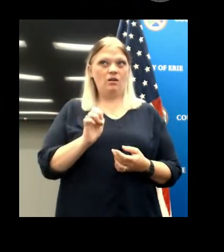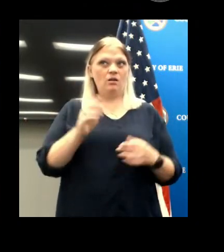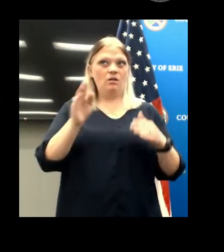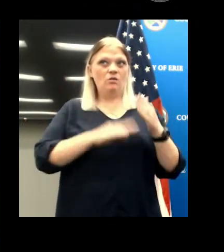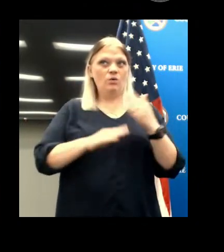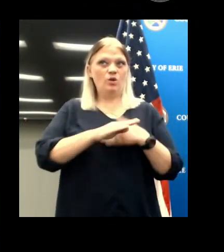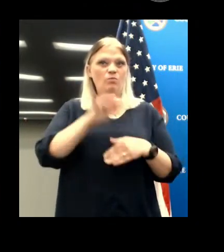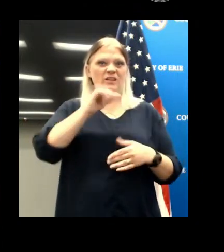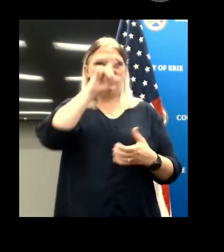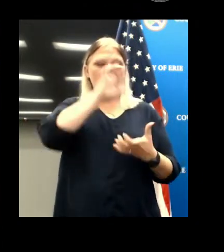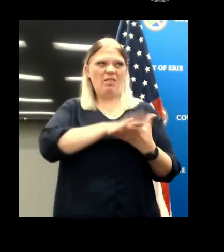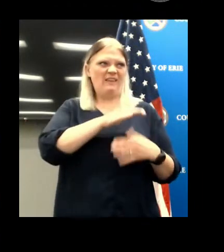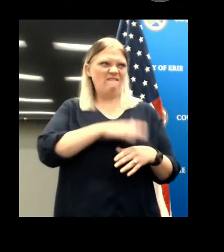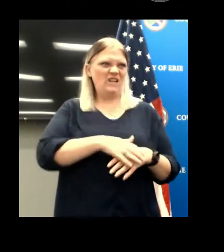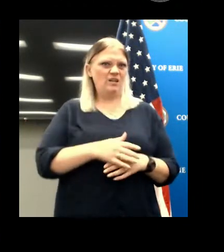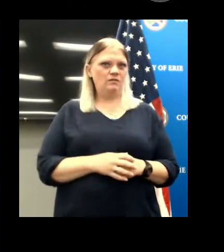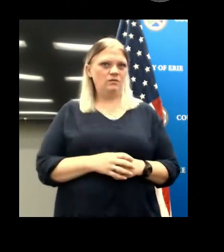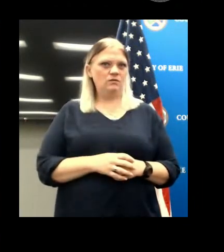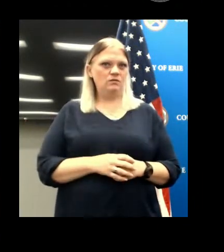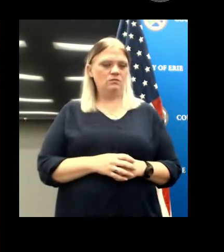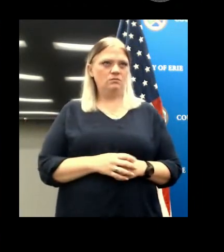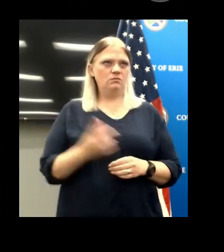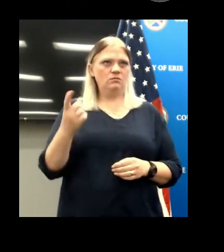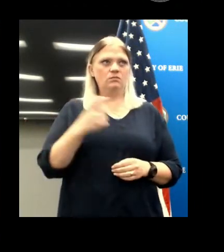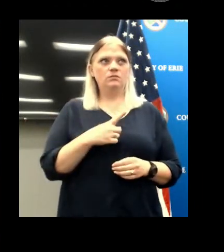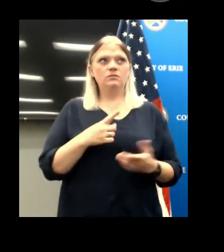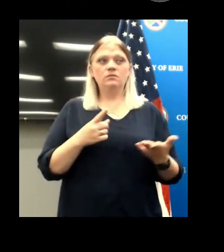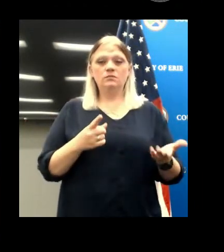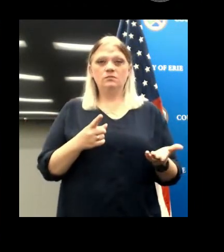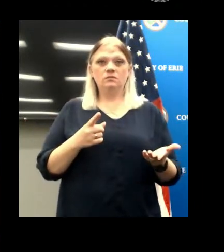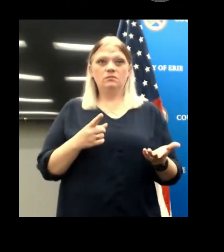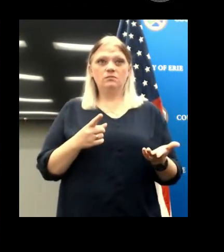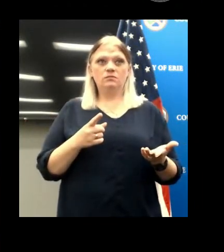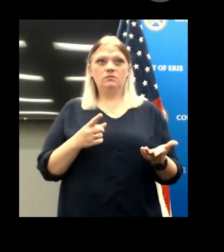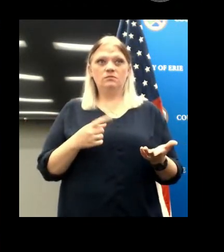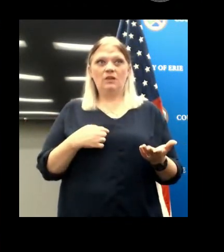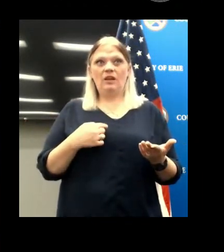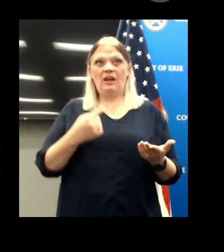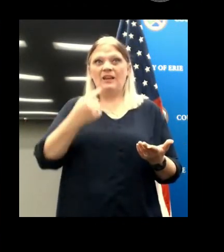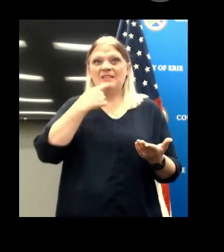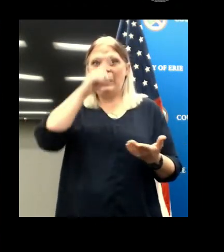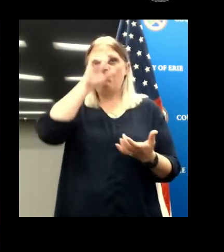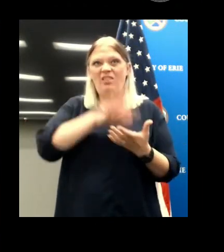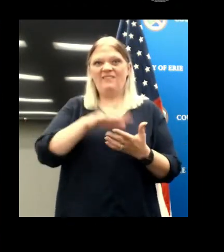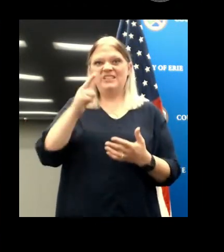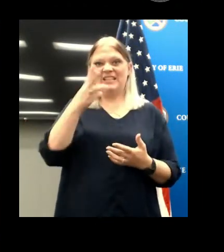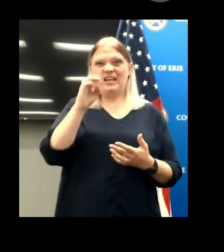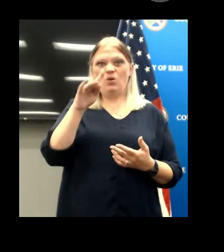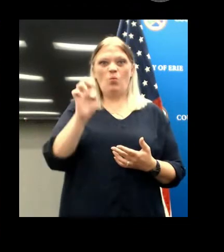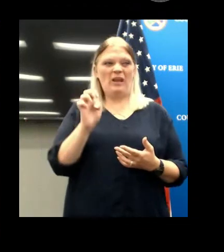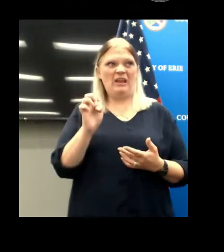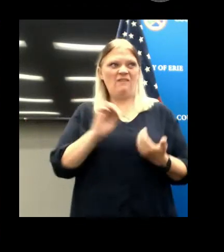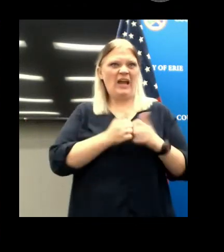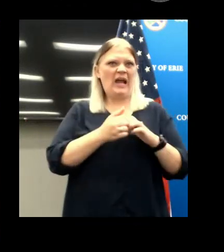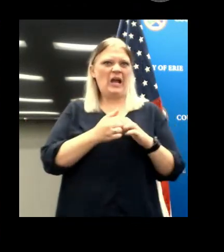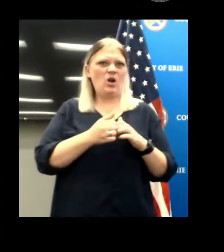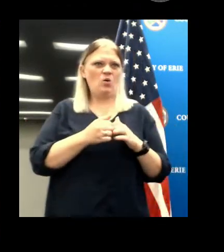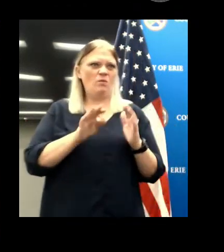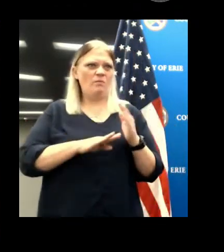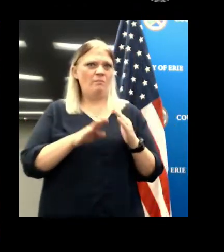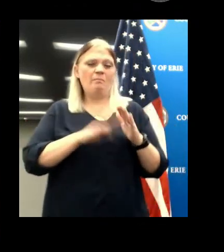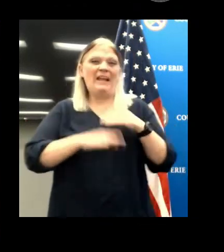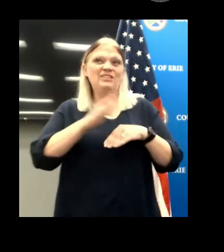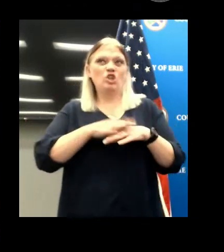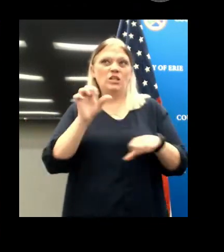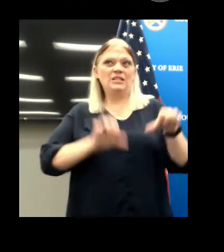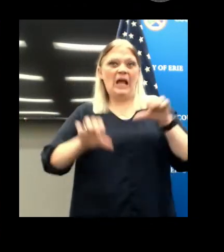that belief on? The question was, I said that I believe there's going to be a second wave. What do I base that on? I base it on